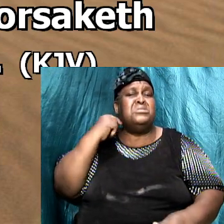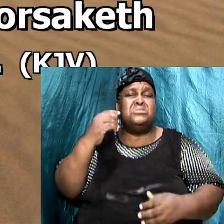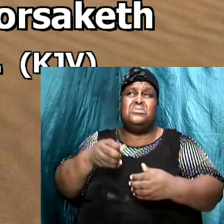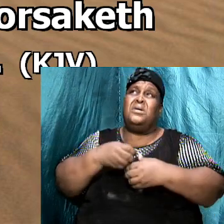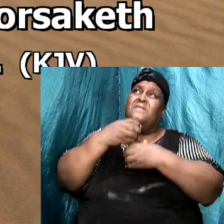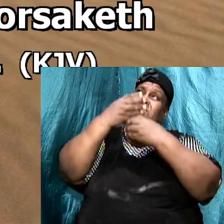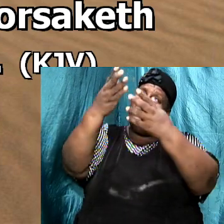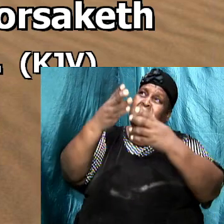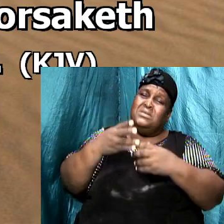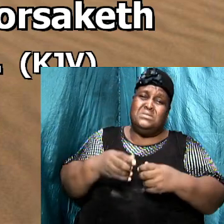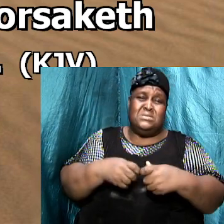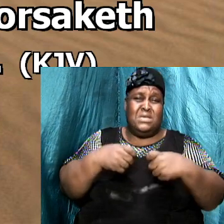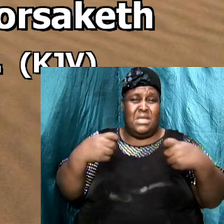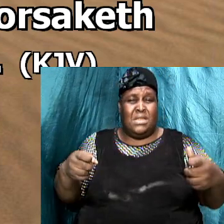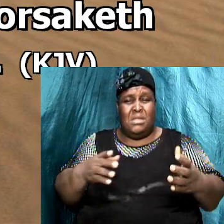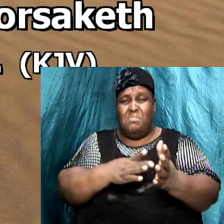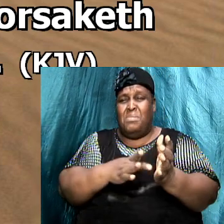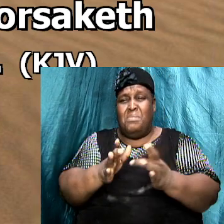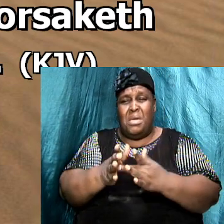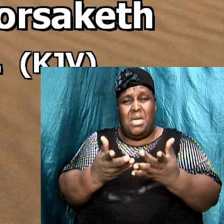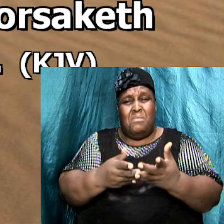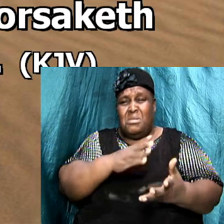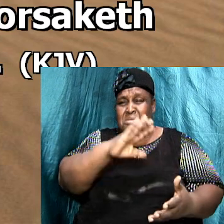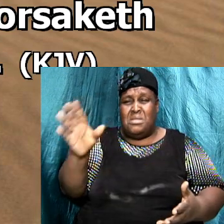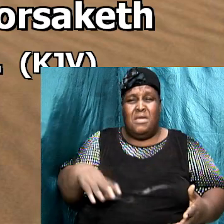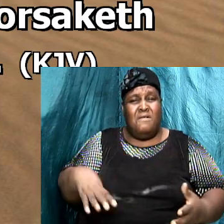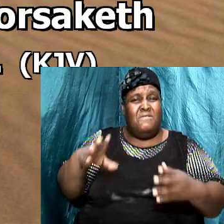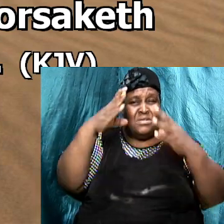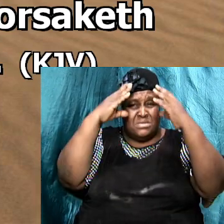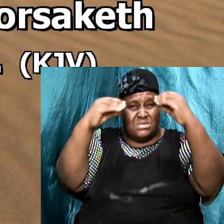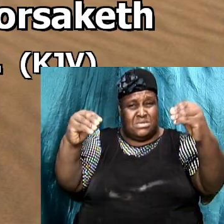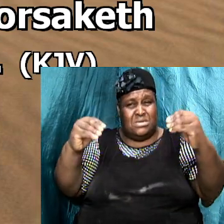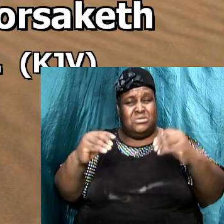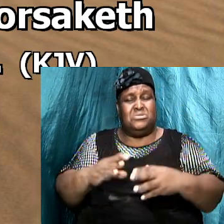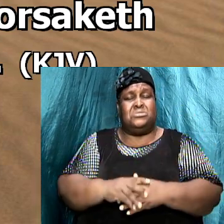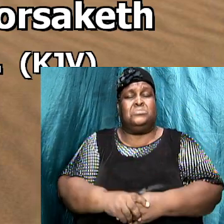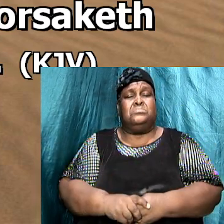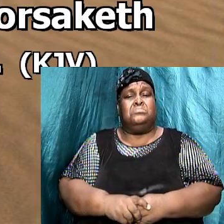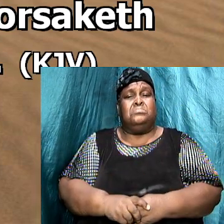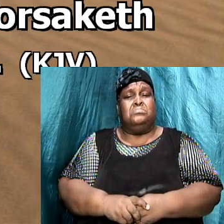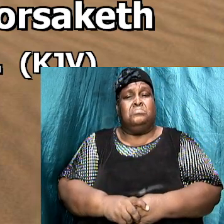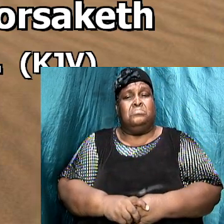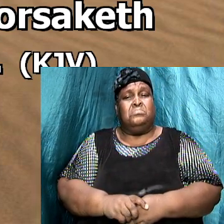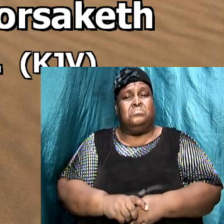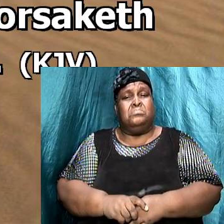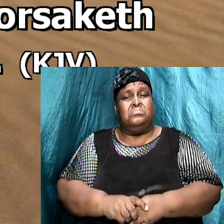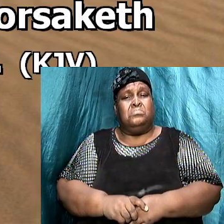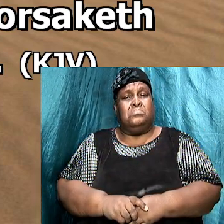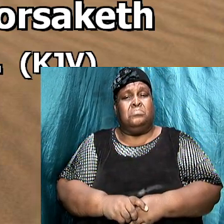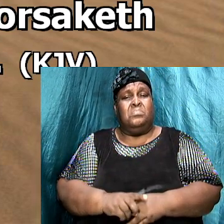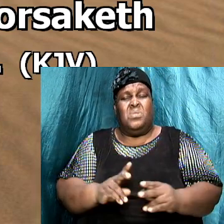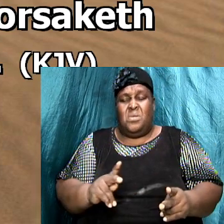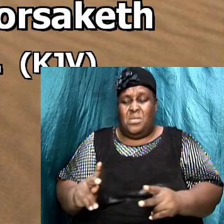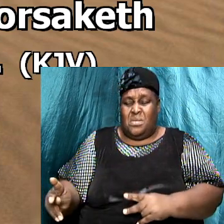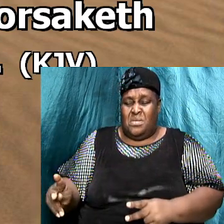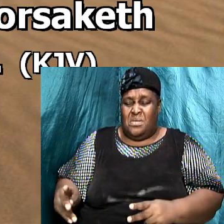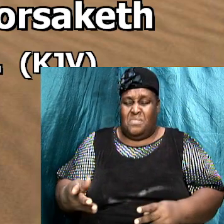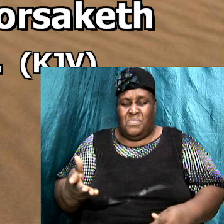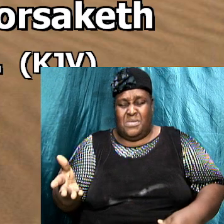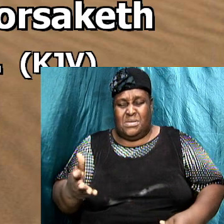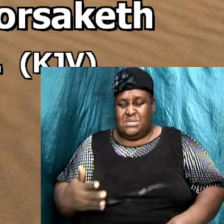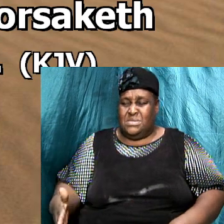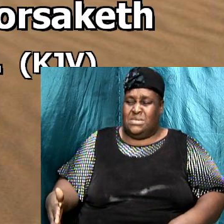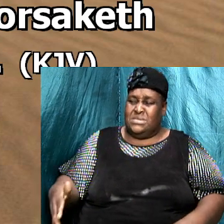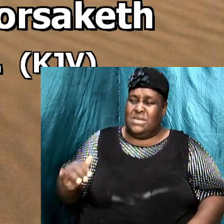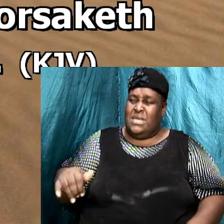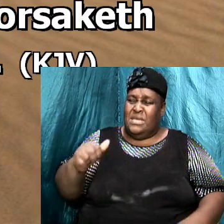doesn't teach that. Oh, glory to God. We're putting down now, as we get into the Word, putting down some of these things that